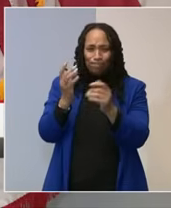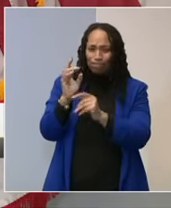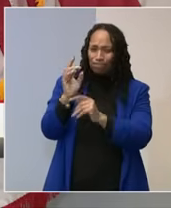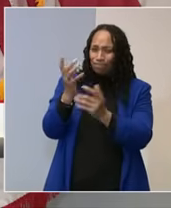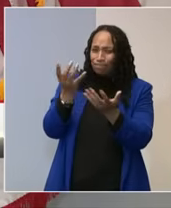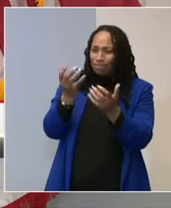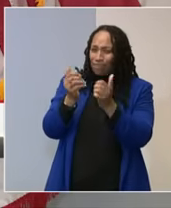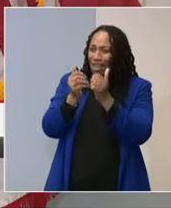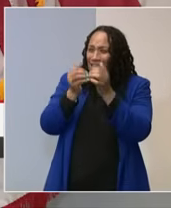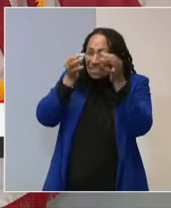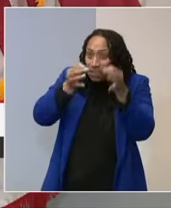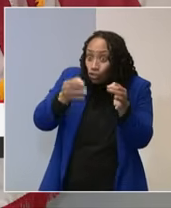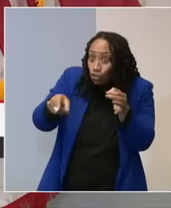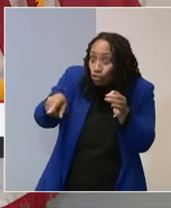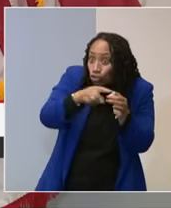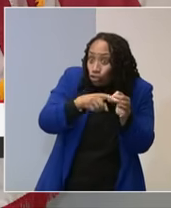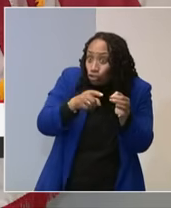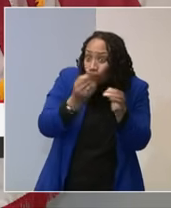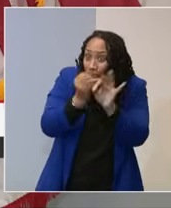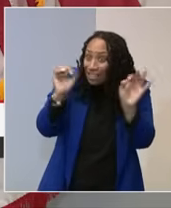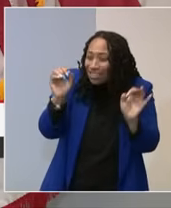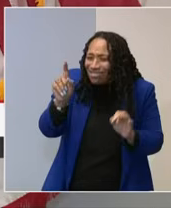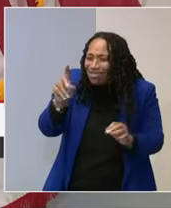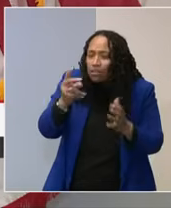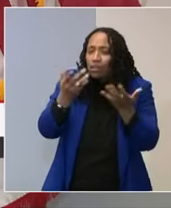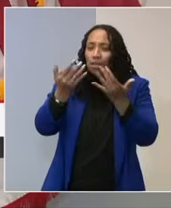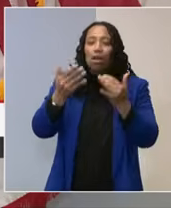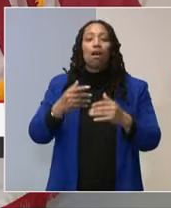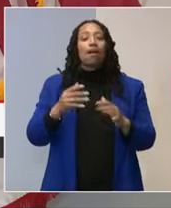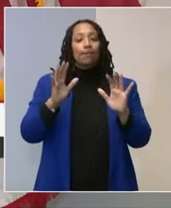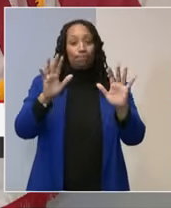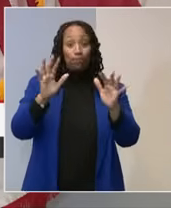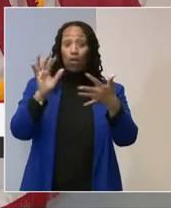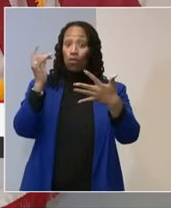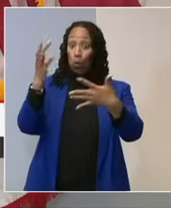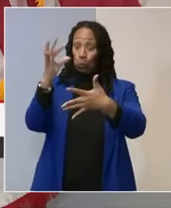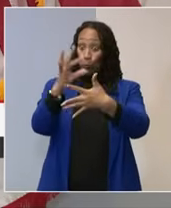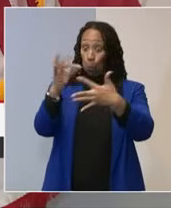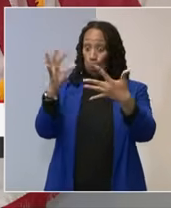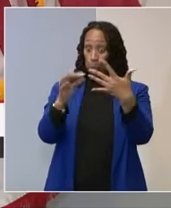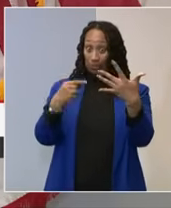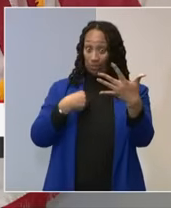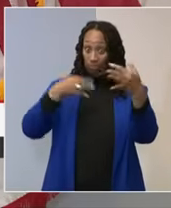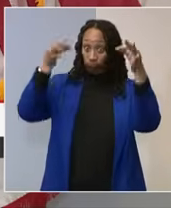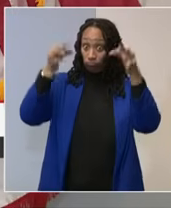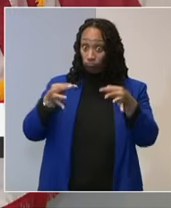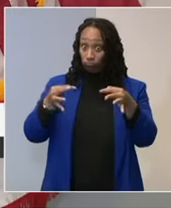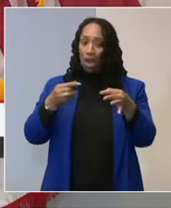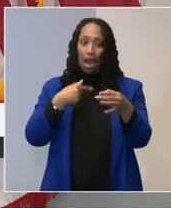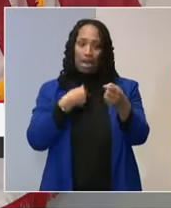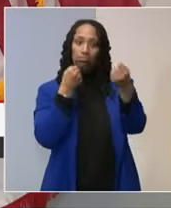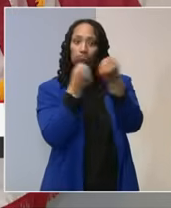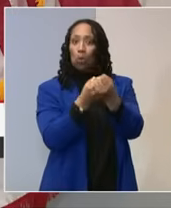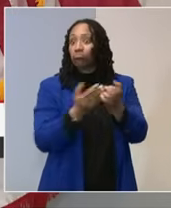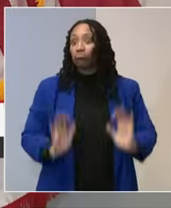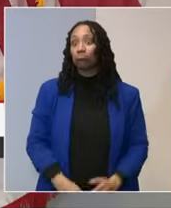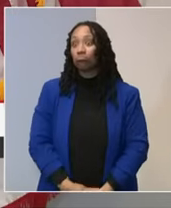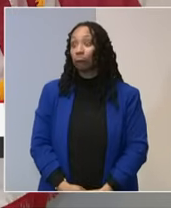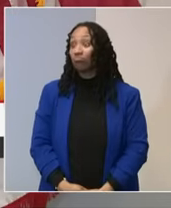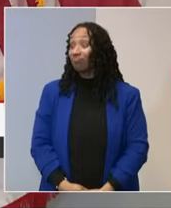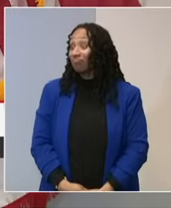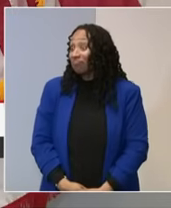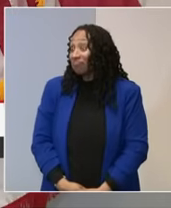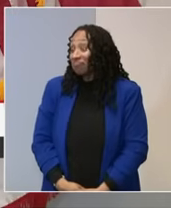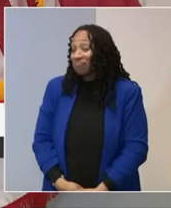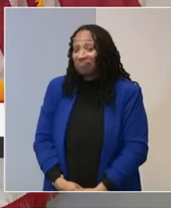And the choices I have made, I stand behind. What I really wish I had